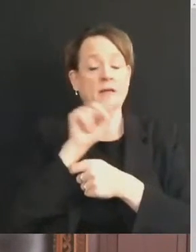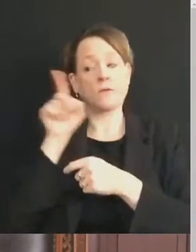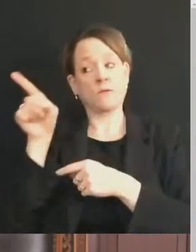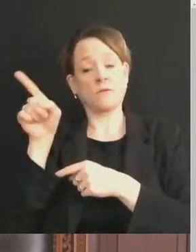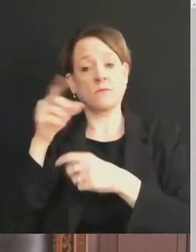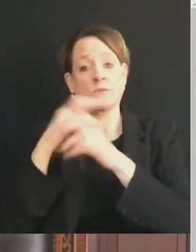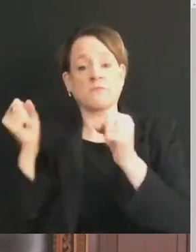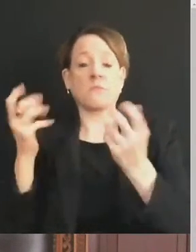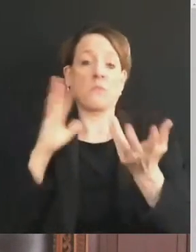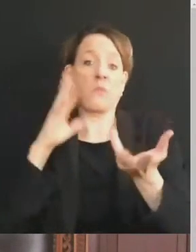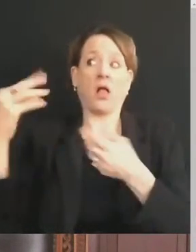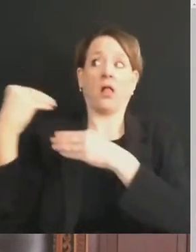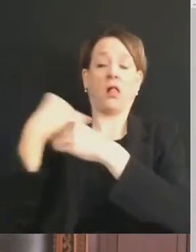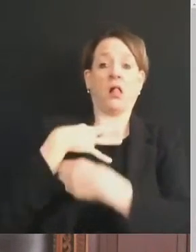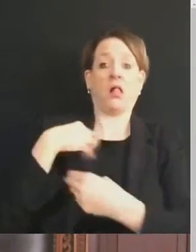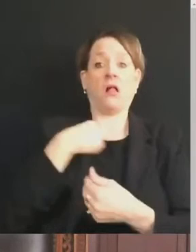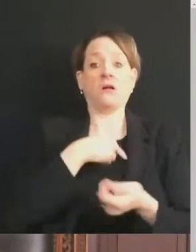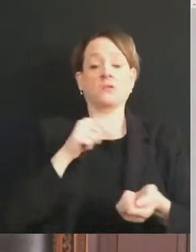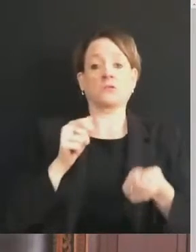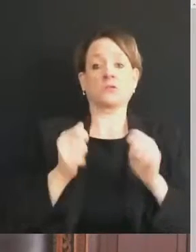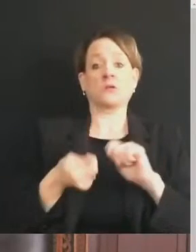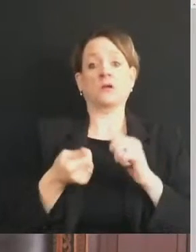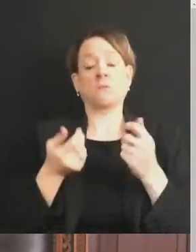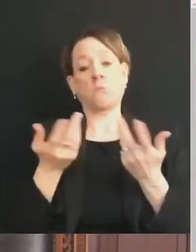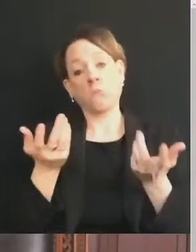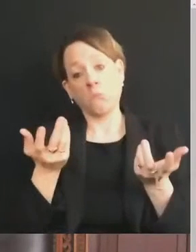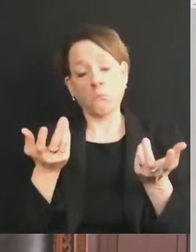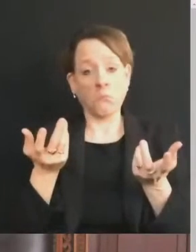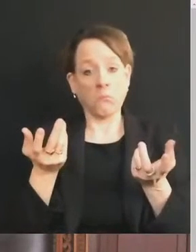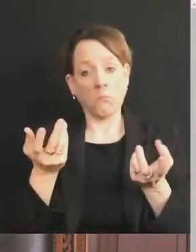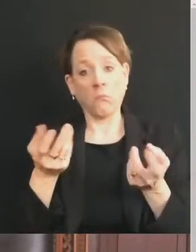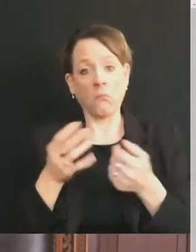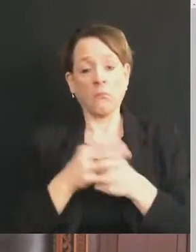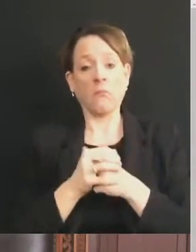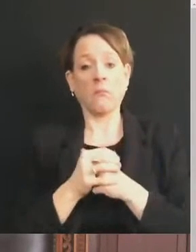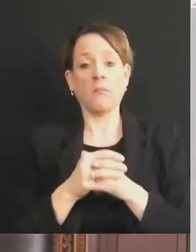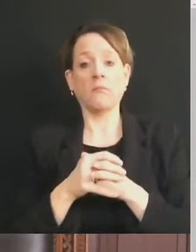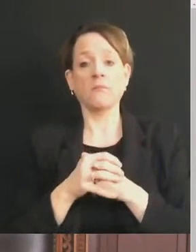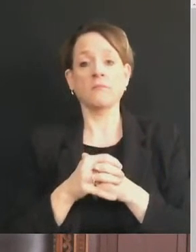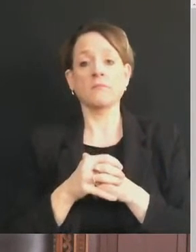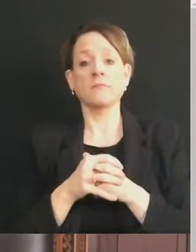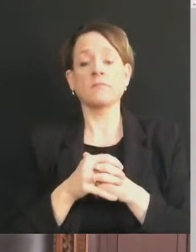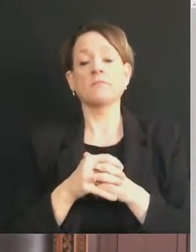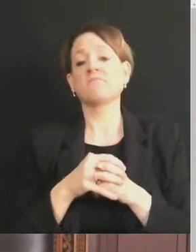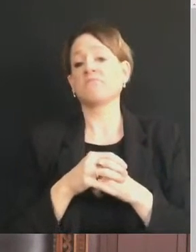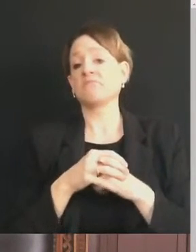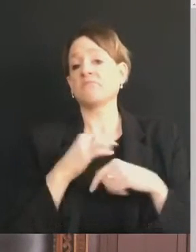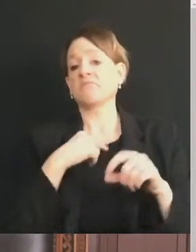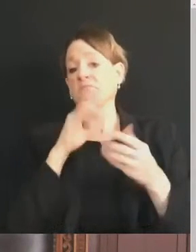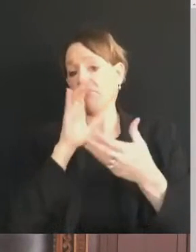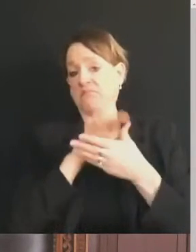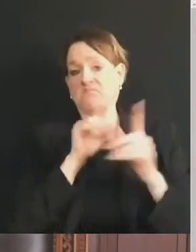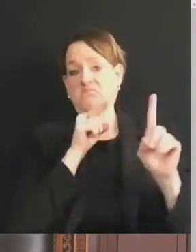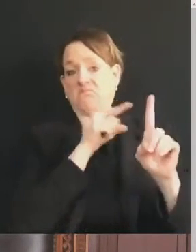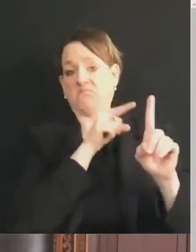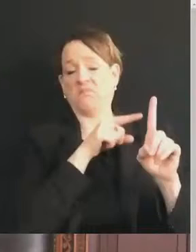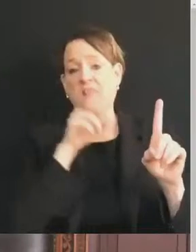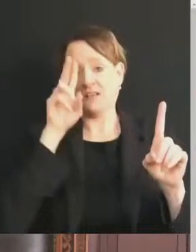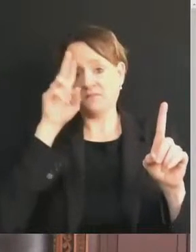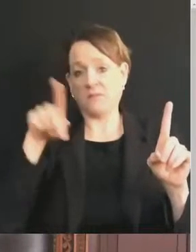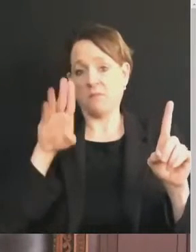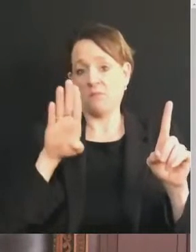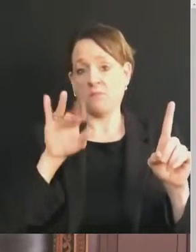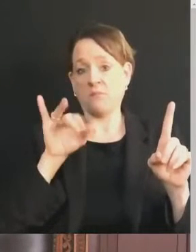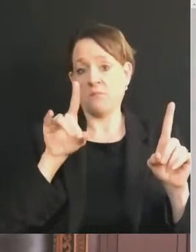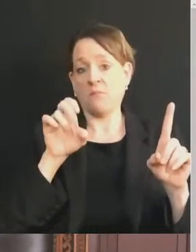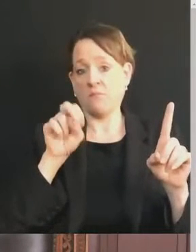the vice president has made a compelling case that he believes that this COVID-19 is a thing, and that he